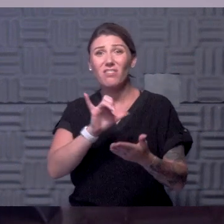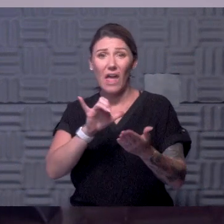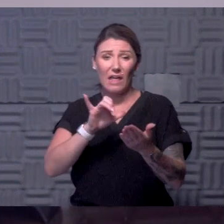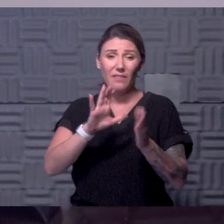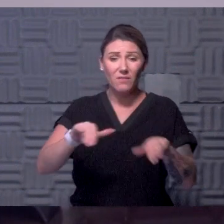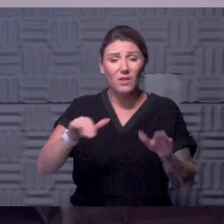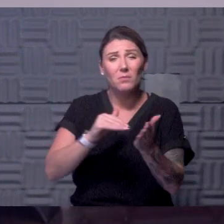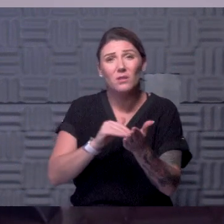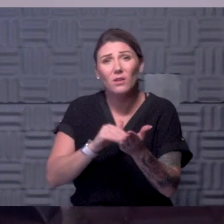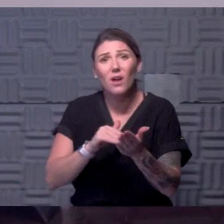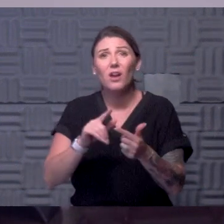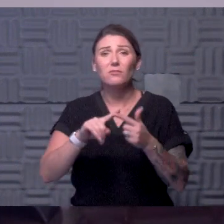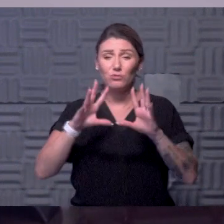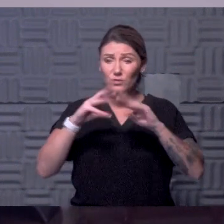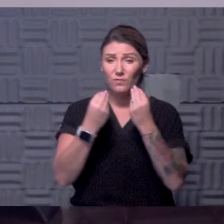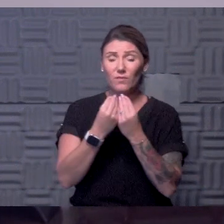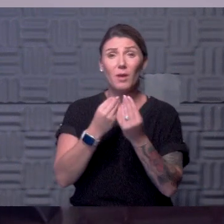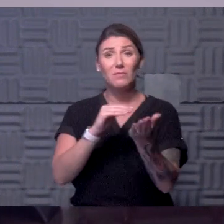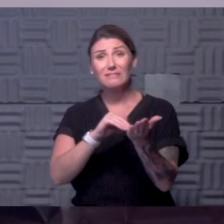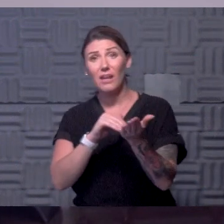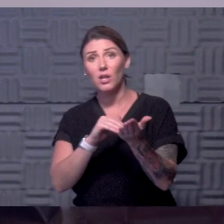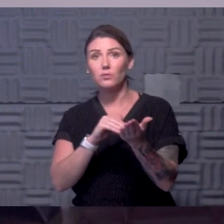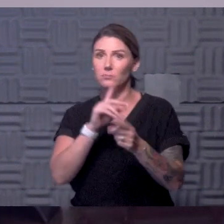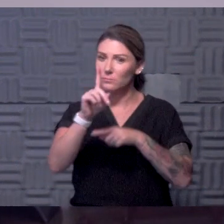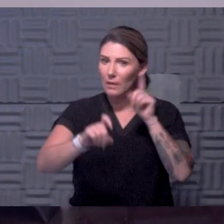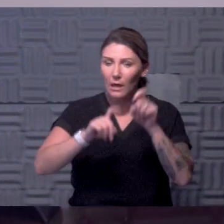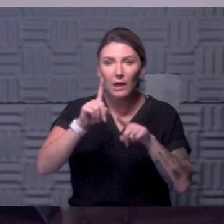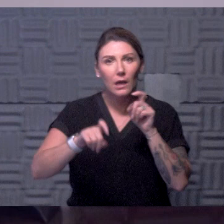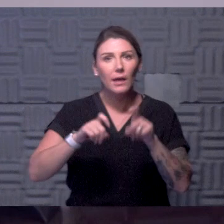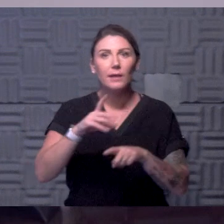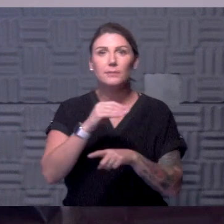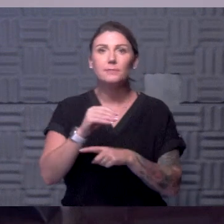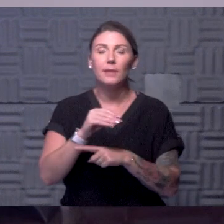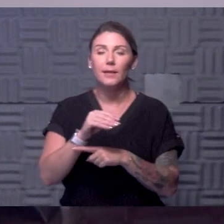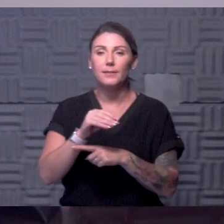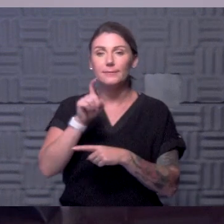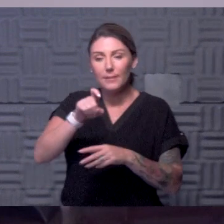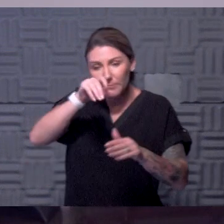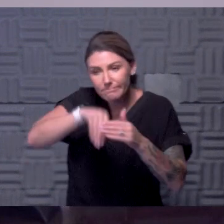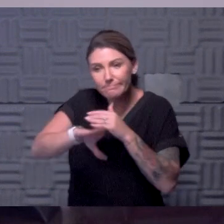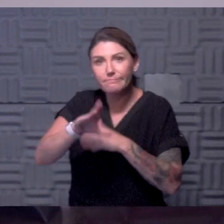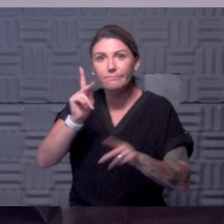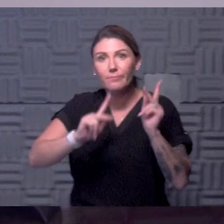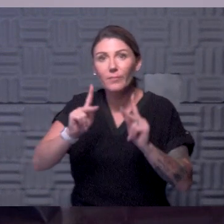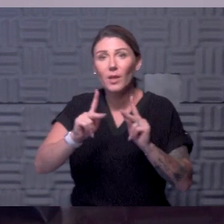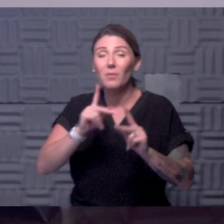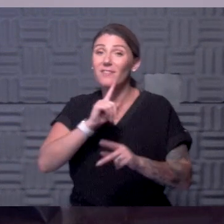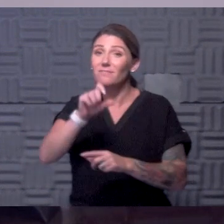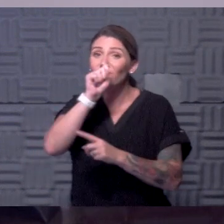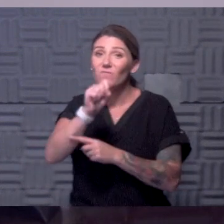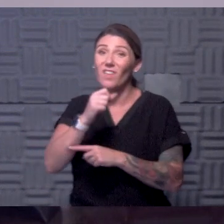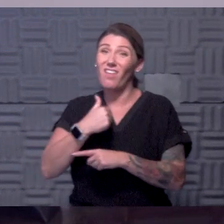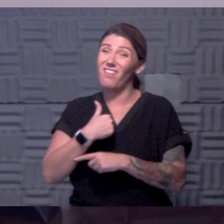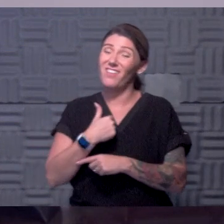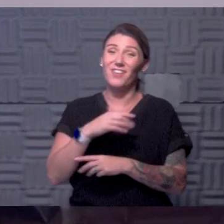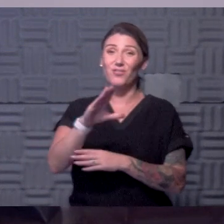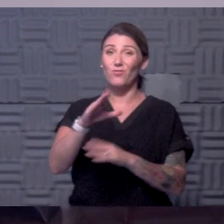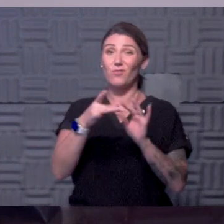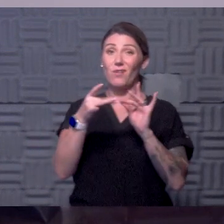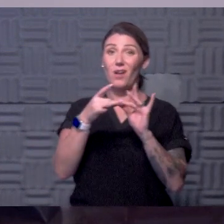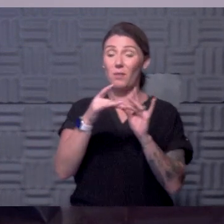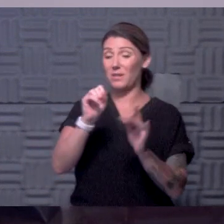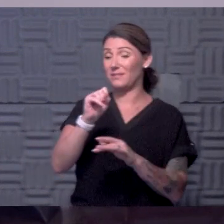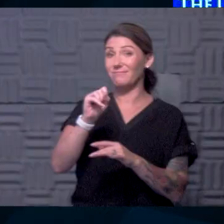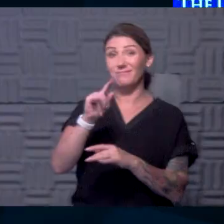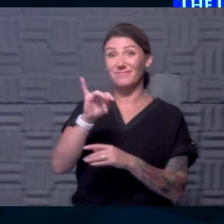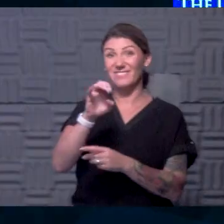family docs, because they will be asked these questions. They'll have to get people in. And then it's going to be, Steve, I love your comment, we just don't know sometimes.